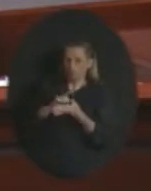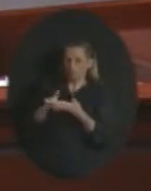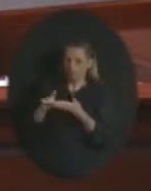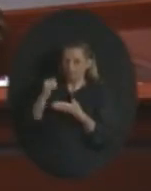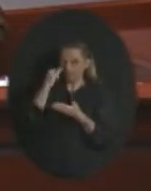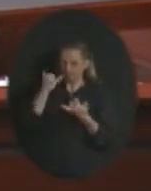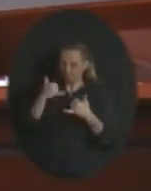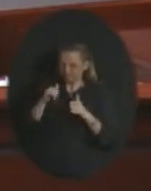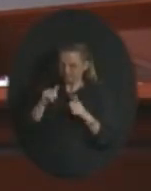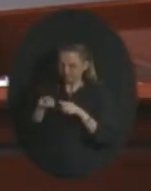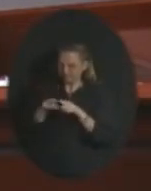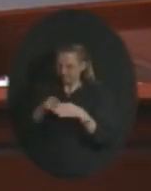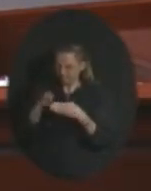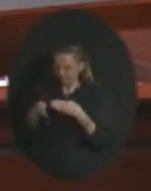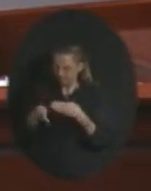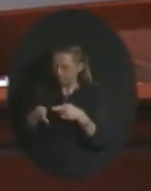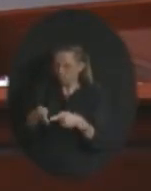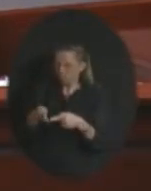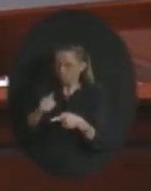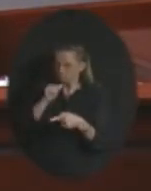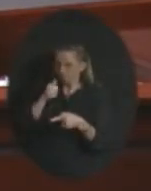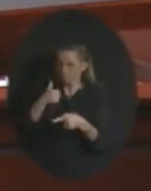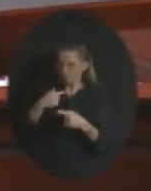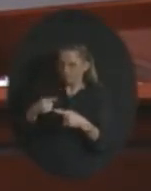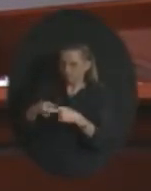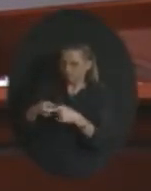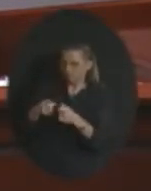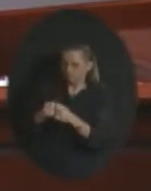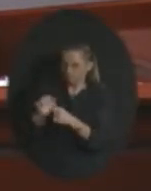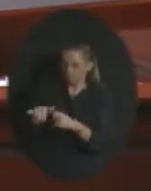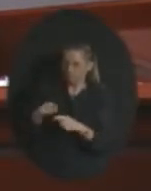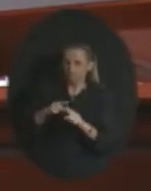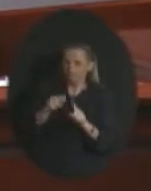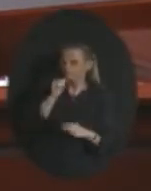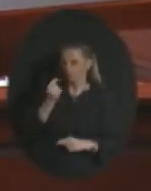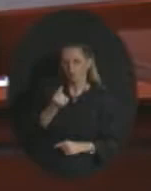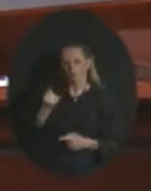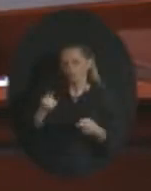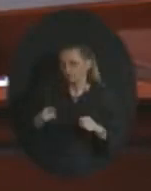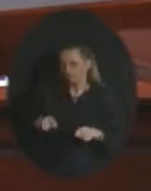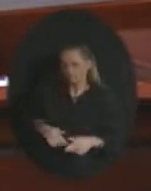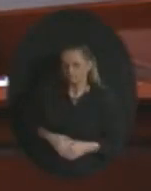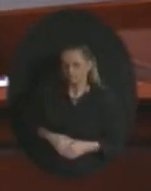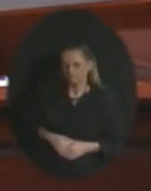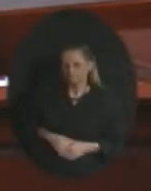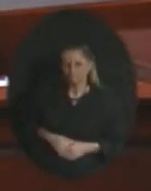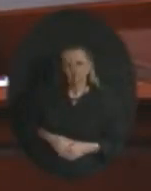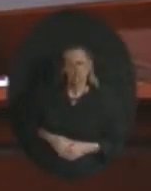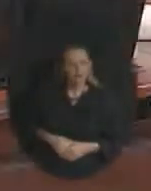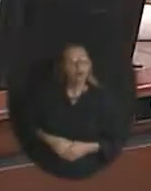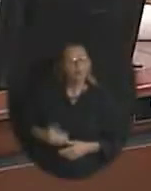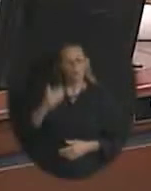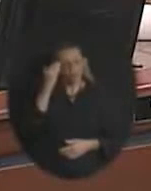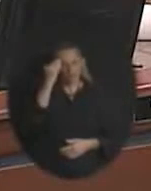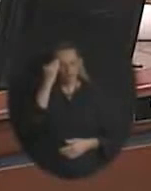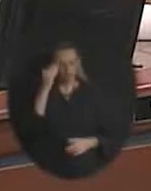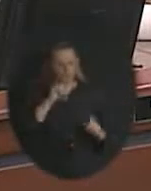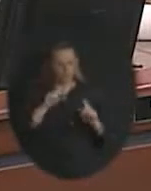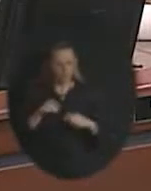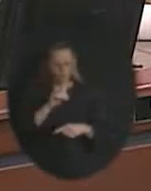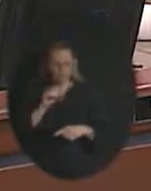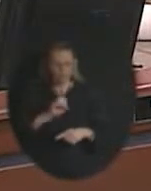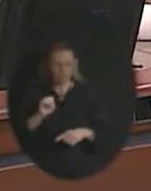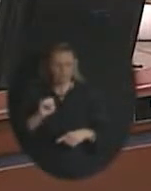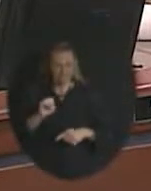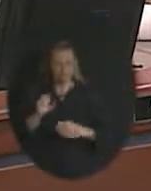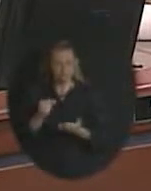the same weekend, we don't have any conflicts, but that's not always the case maybe. But I know I was at the Olathe East graduation this year, and